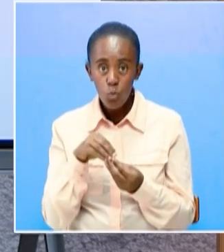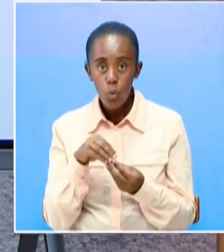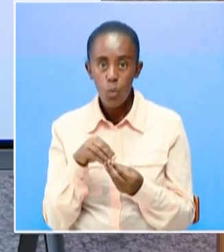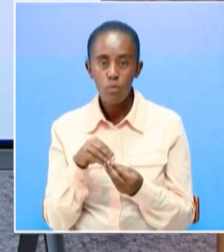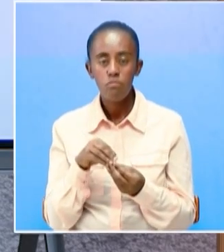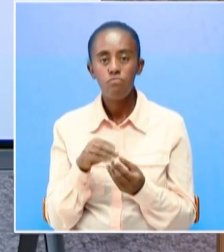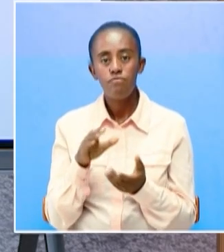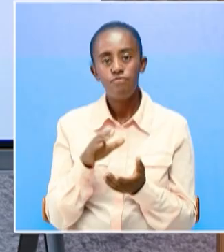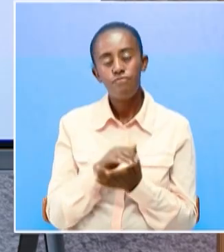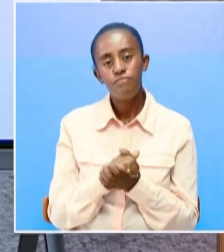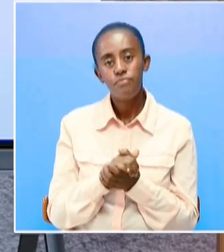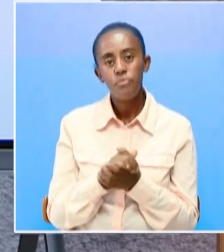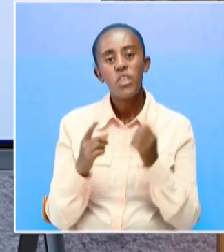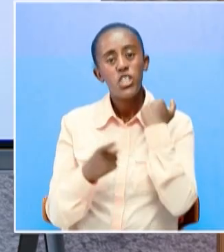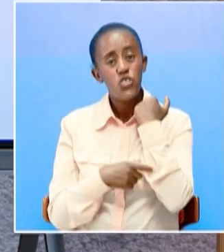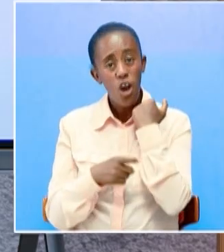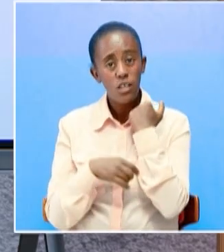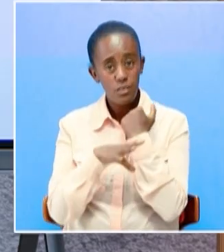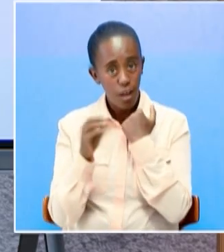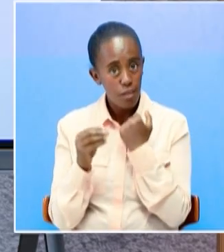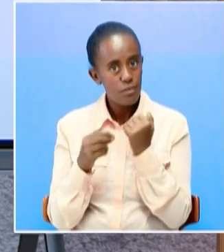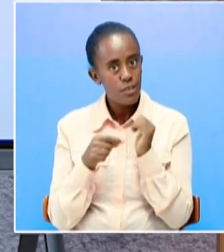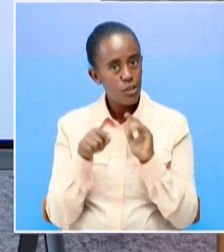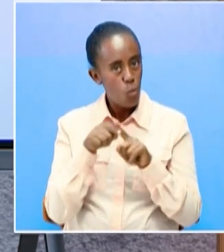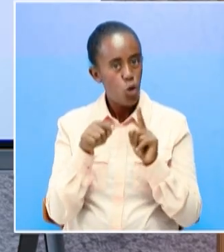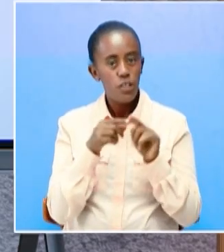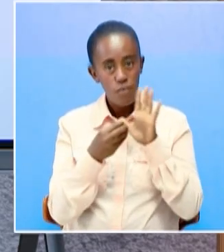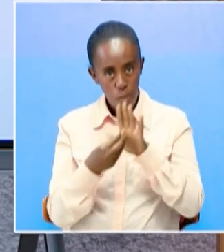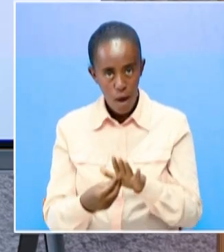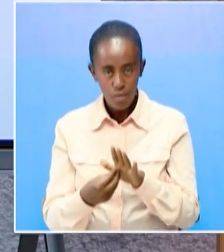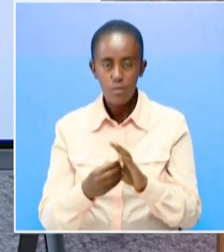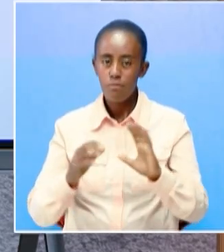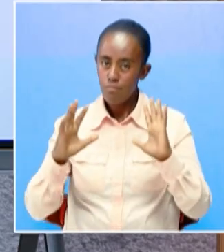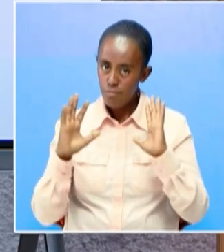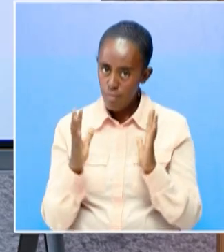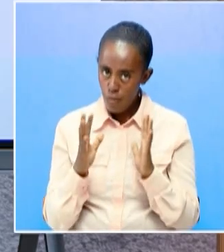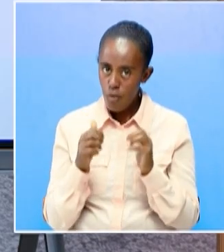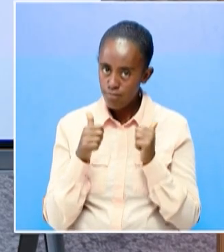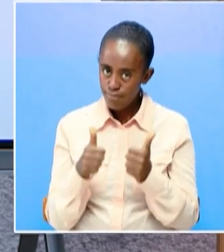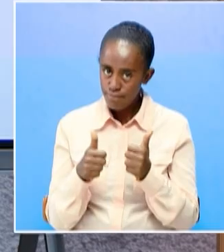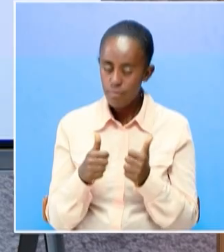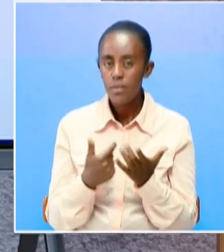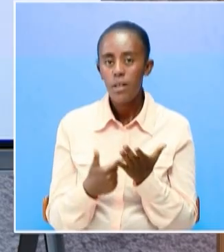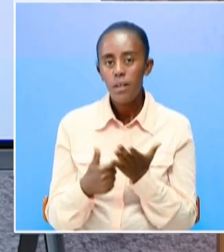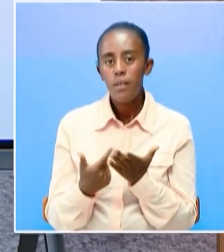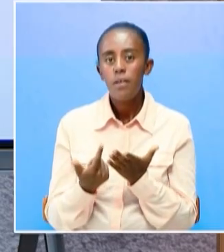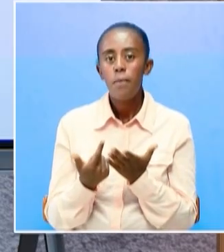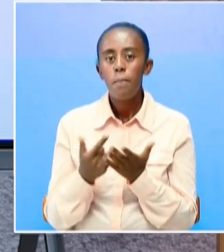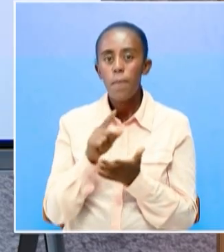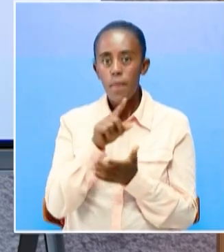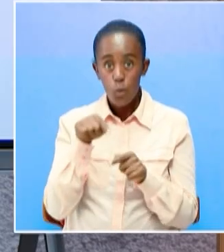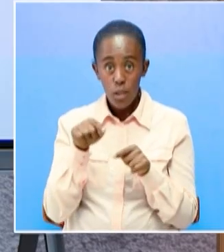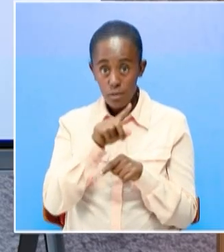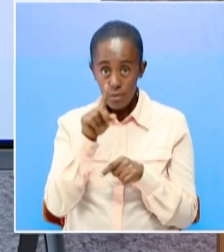challenges and impacts. Am I right? Bravo. Our today's lesson is about asking